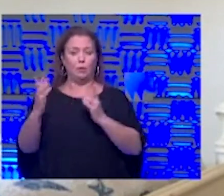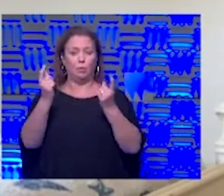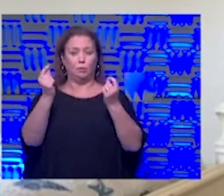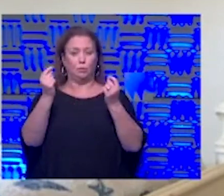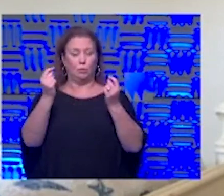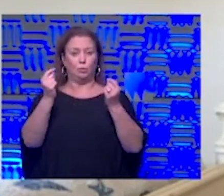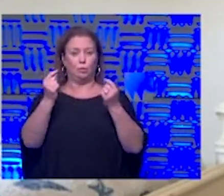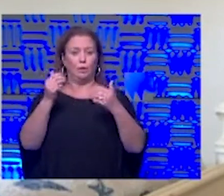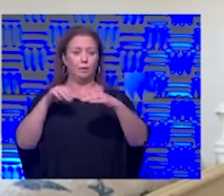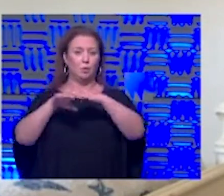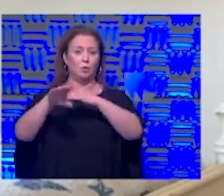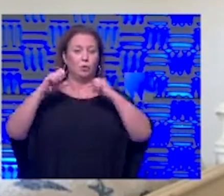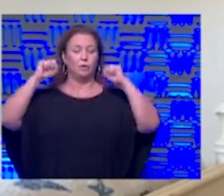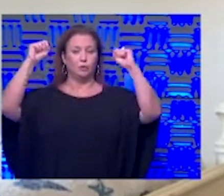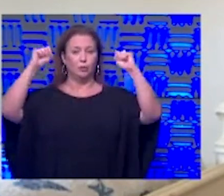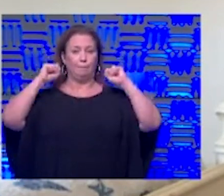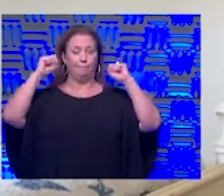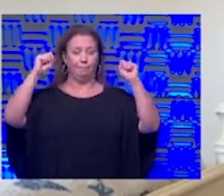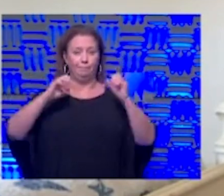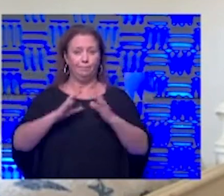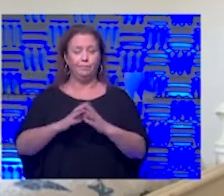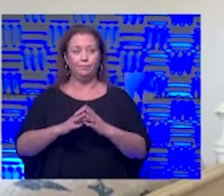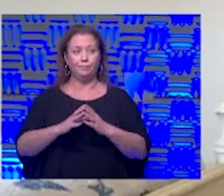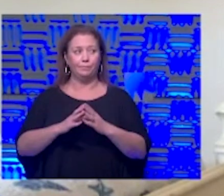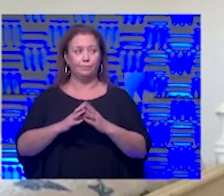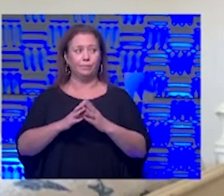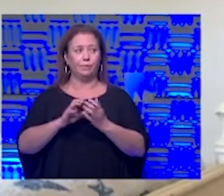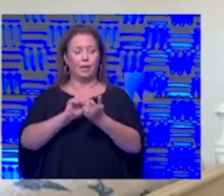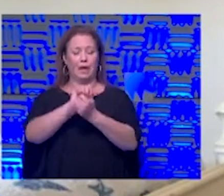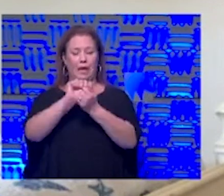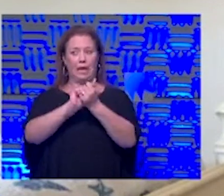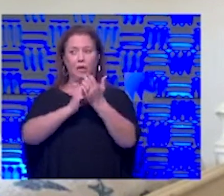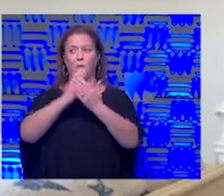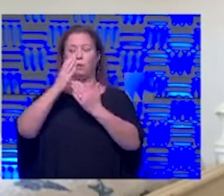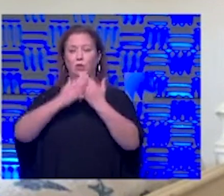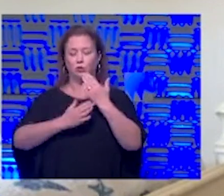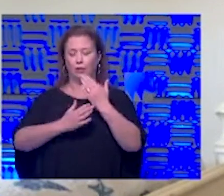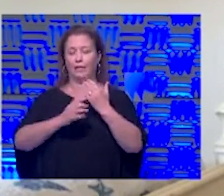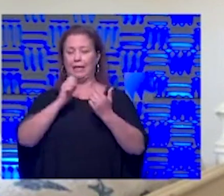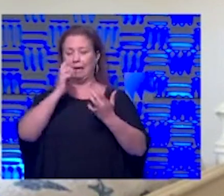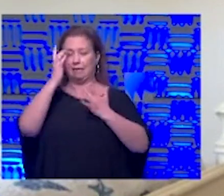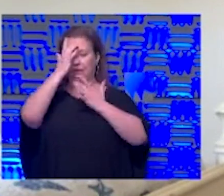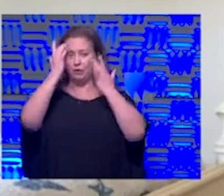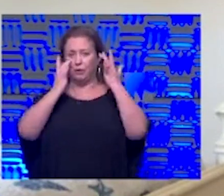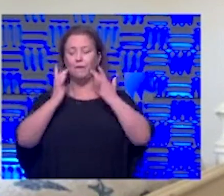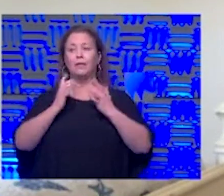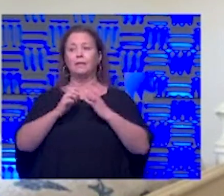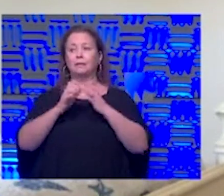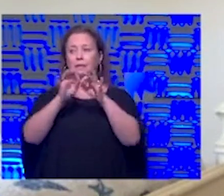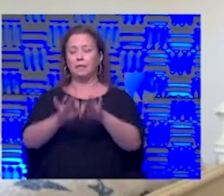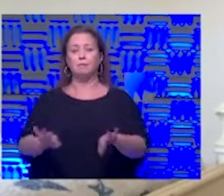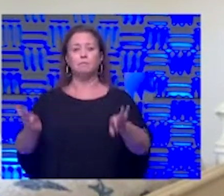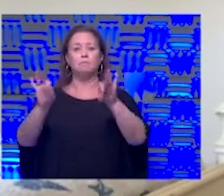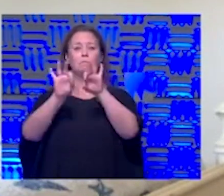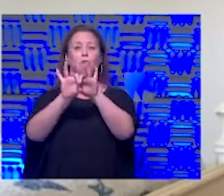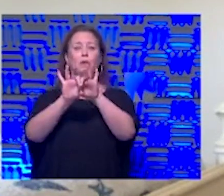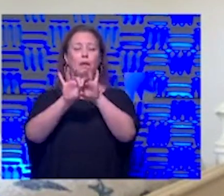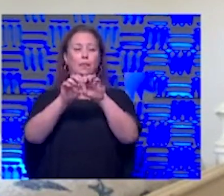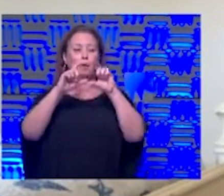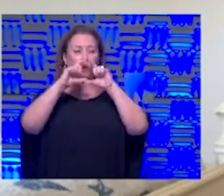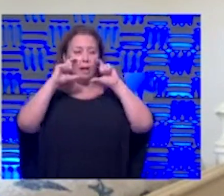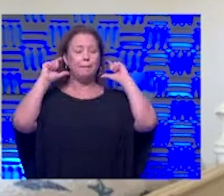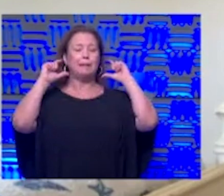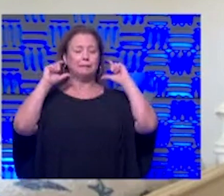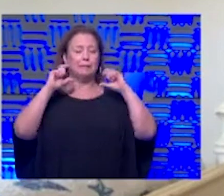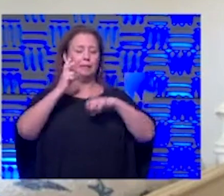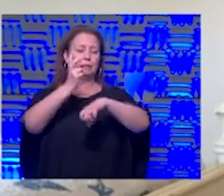in going to the gym. Certainly, frequent hand hygiene and absolutely not touching your face is important. And of course, wearing a mask. It's going